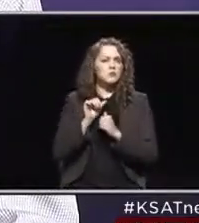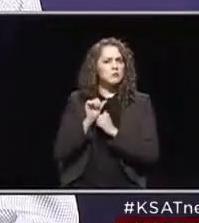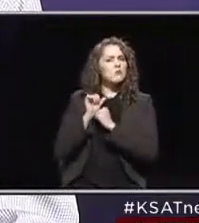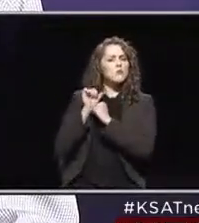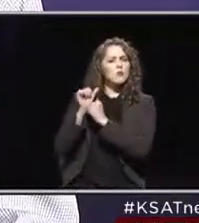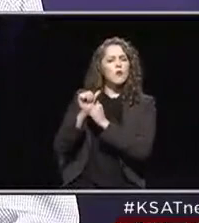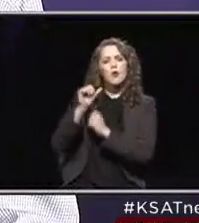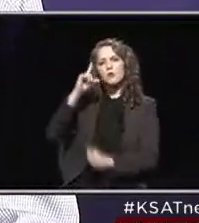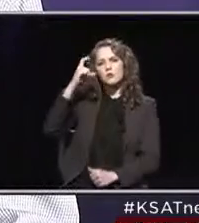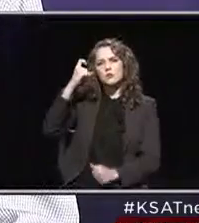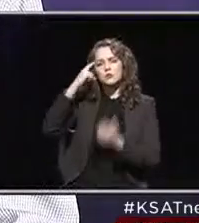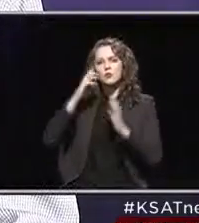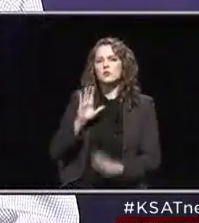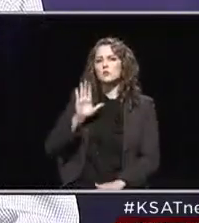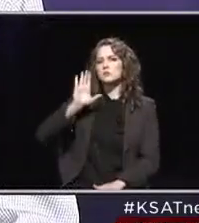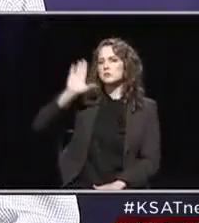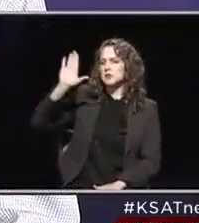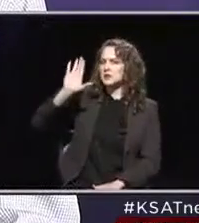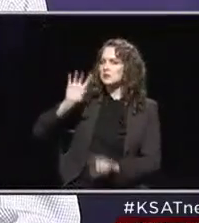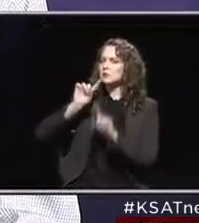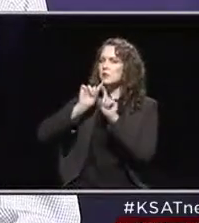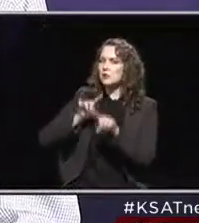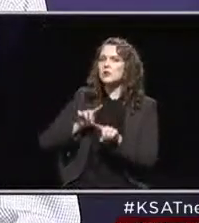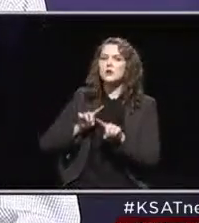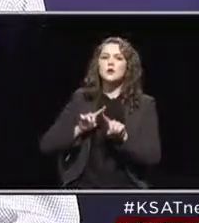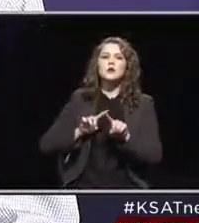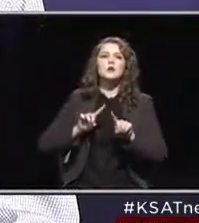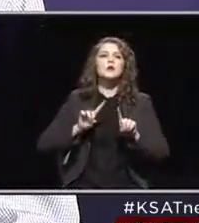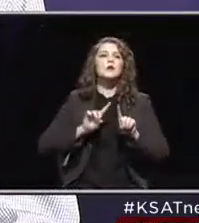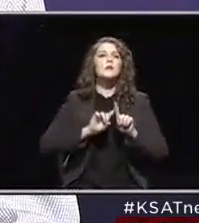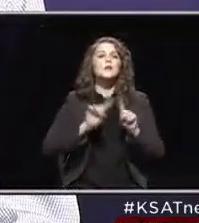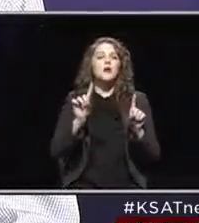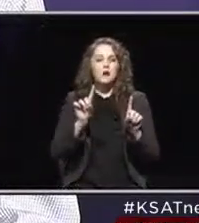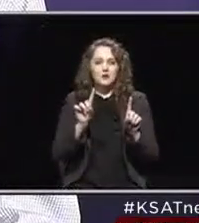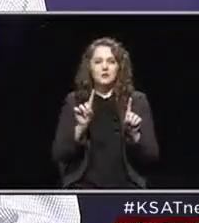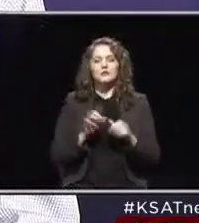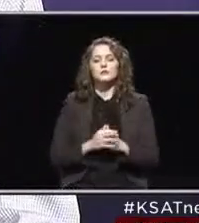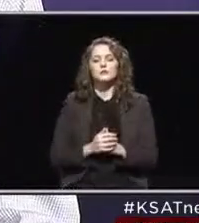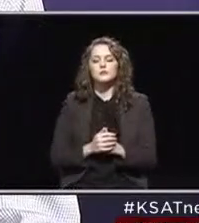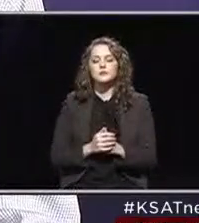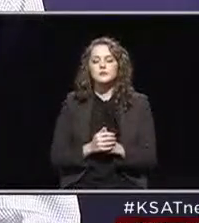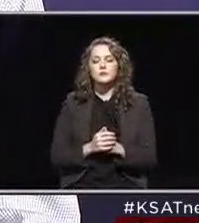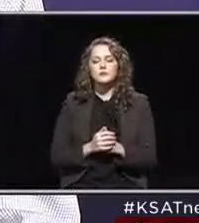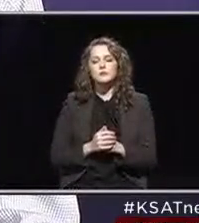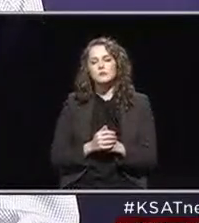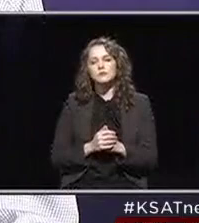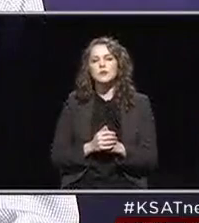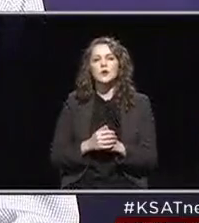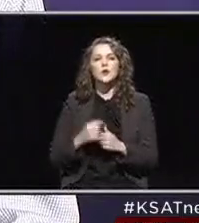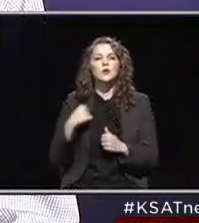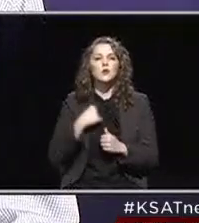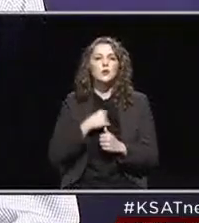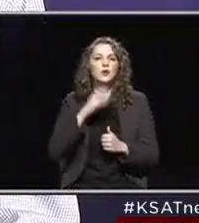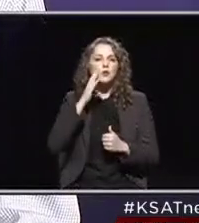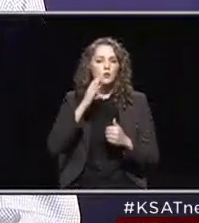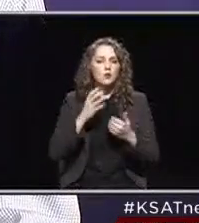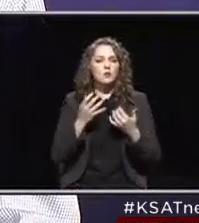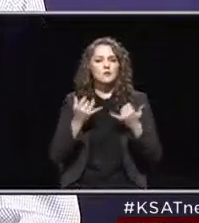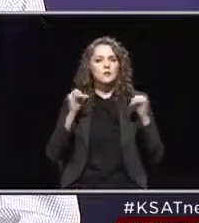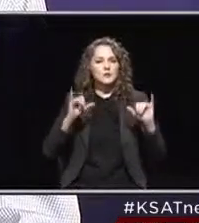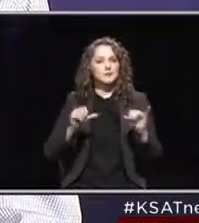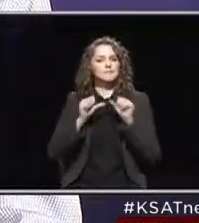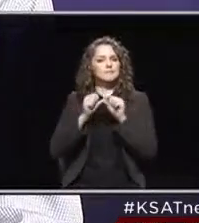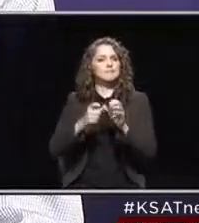with what the governor is doing, but in other instances, a mandatory order to keep people